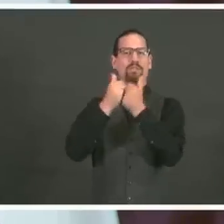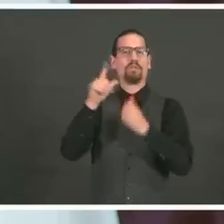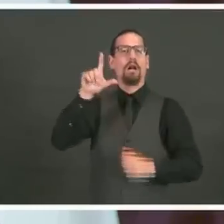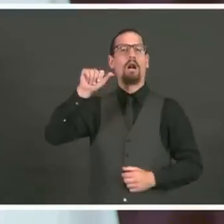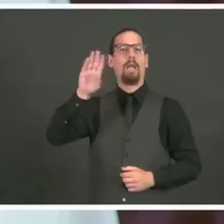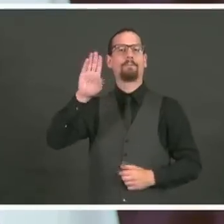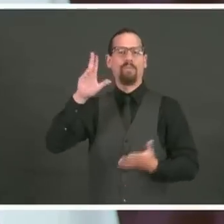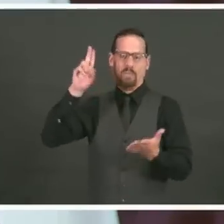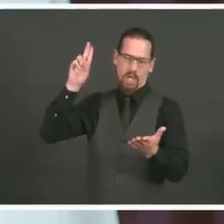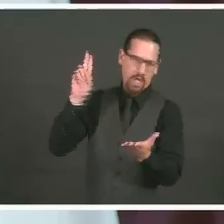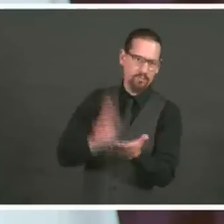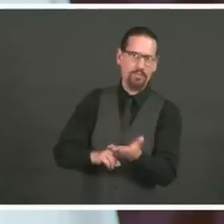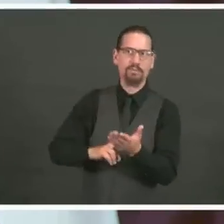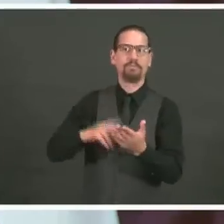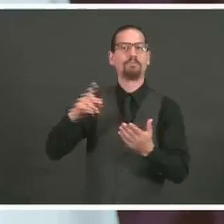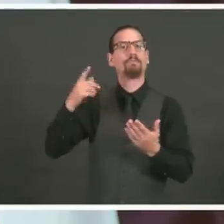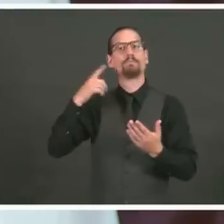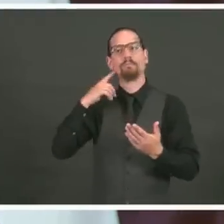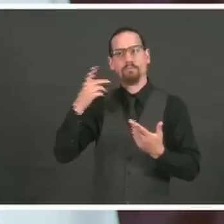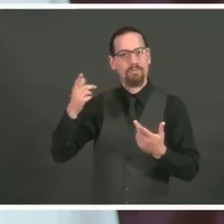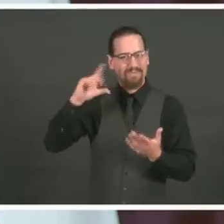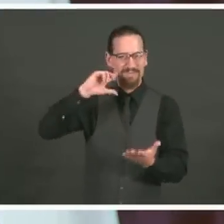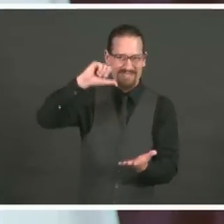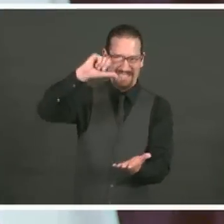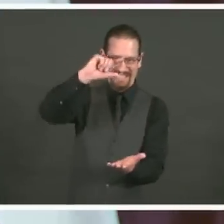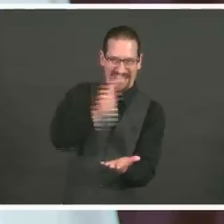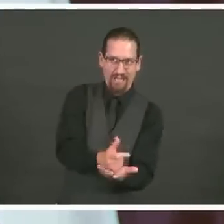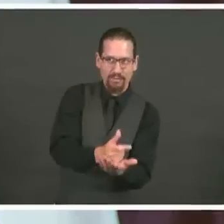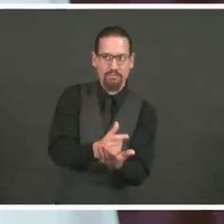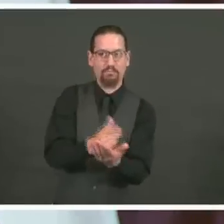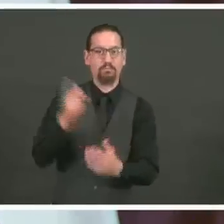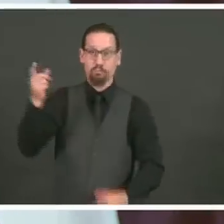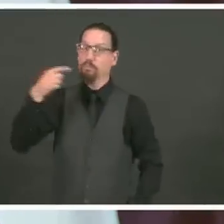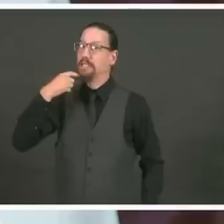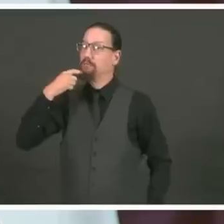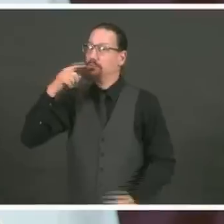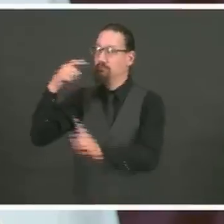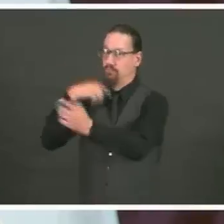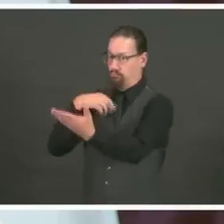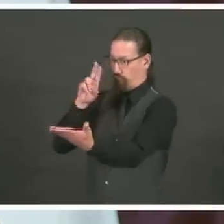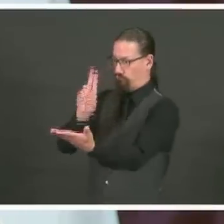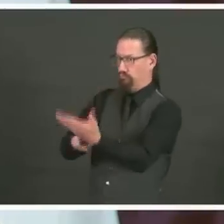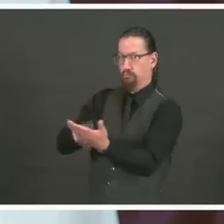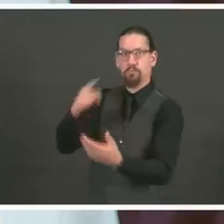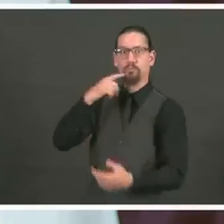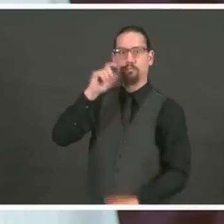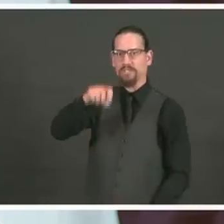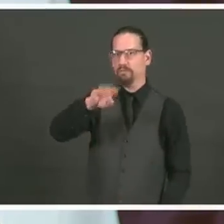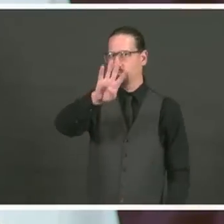these contracts guarantee to us results within 48 hours.